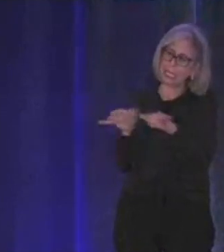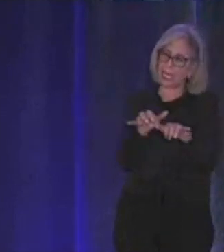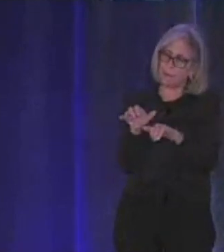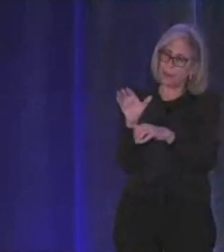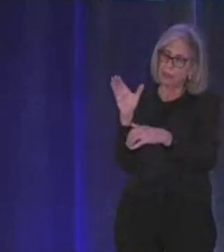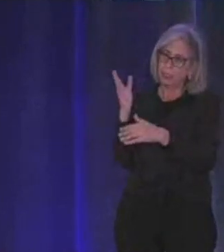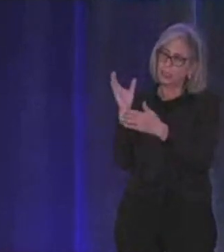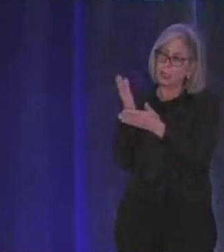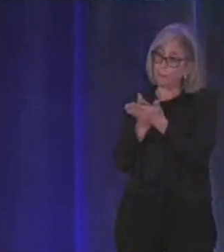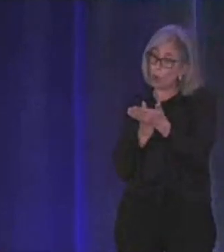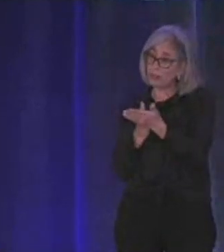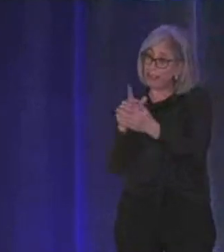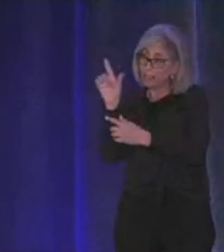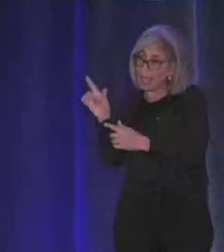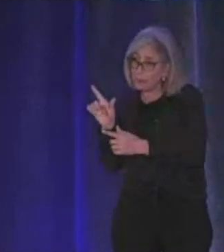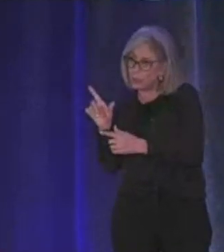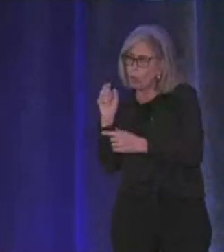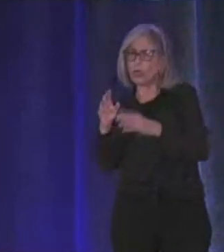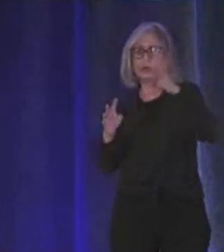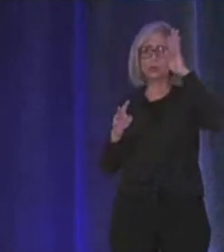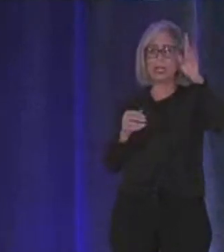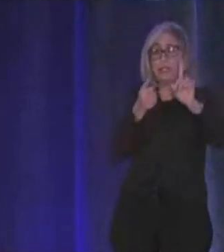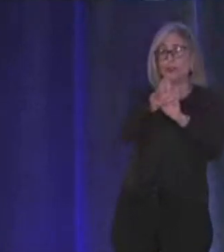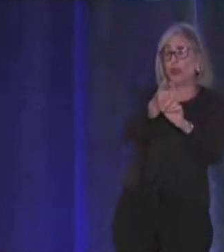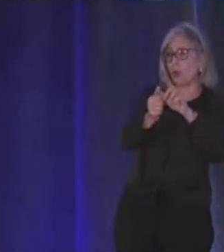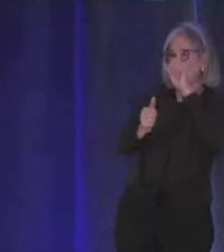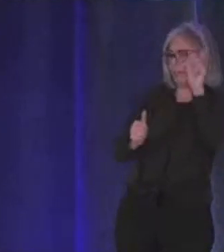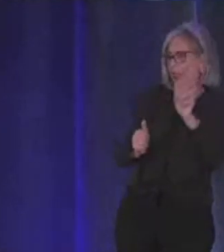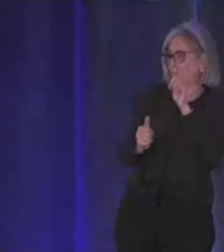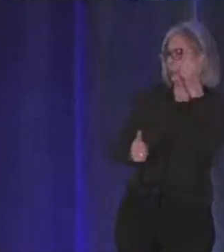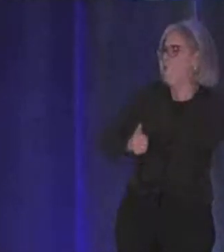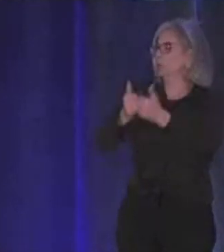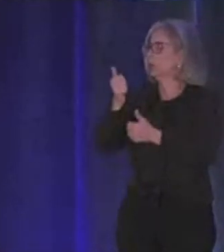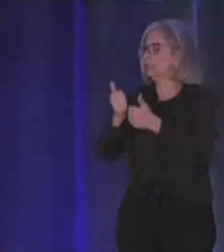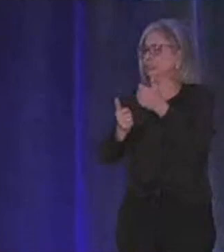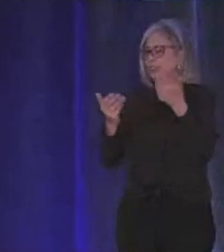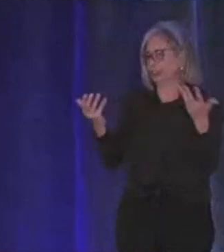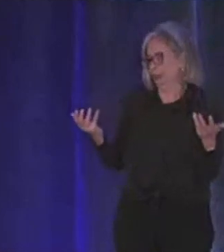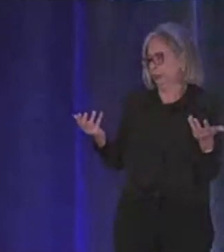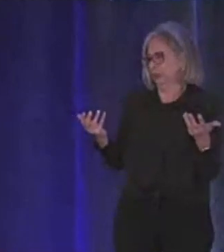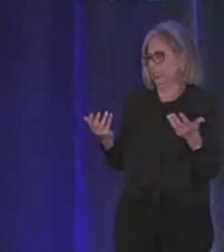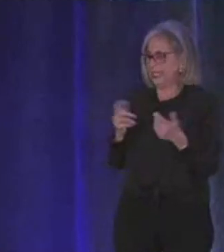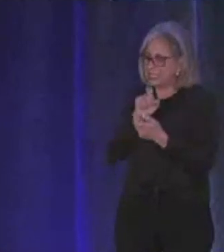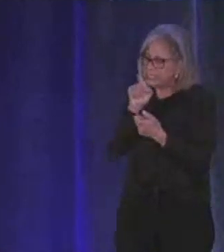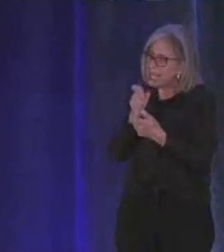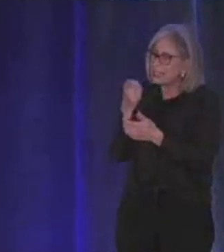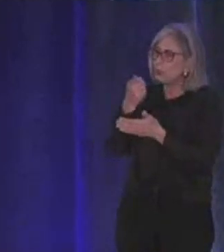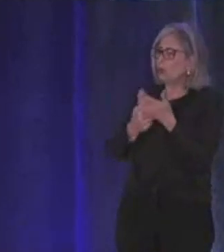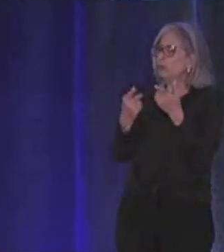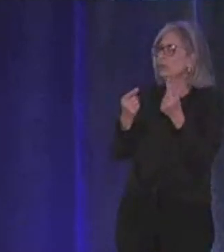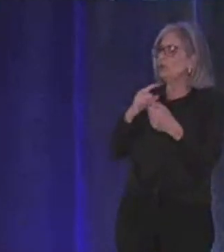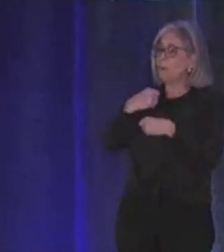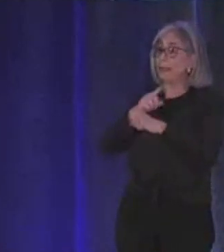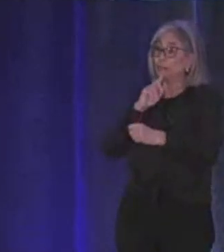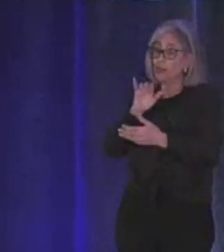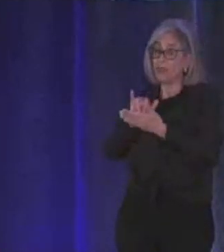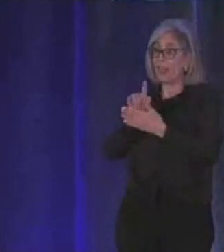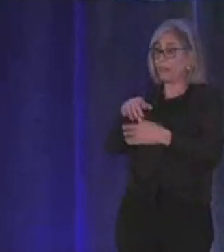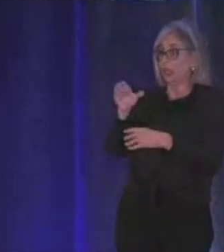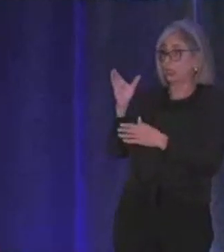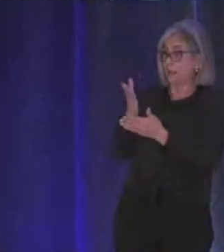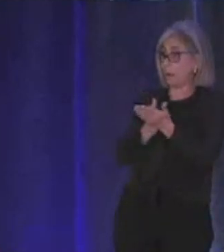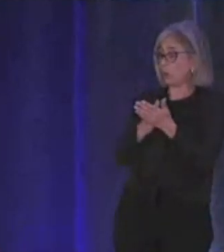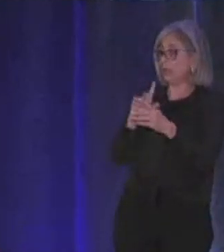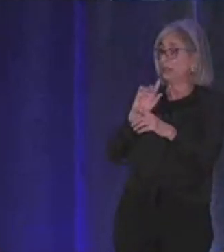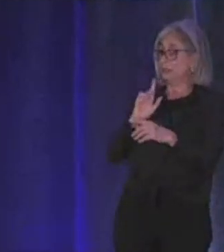library? Are you going to create your own component library if you haven't done that already? Exactly what will you do to ensure that the components